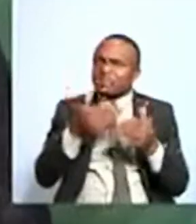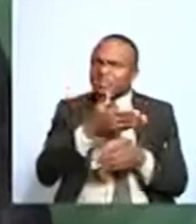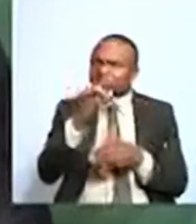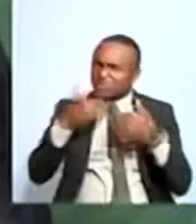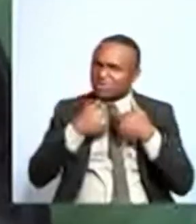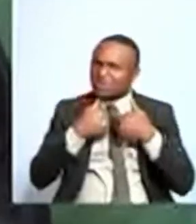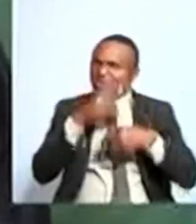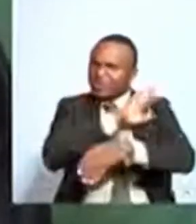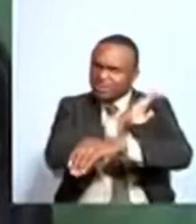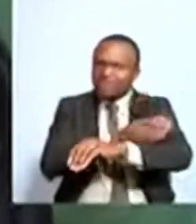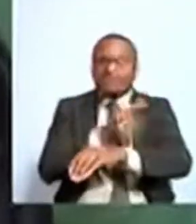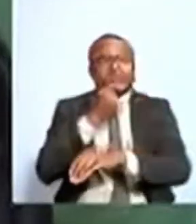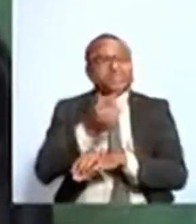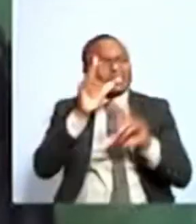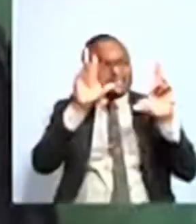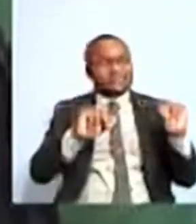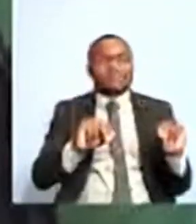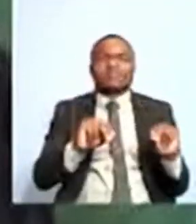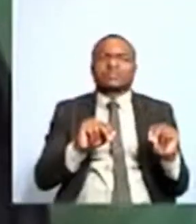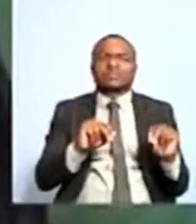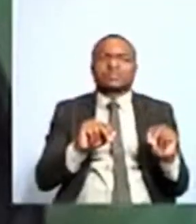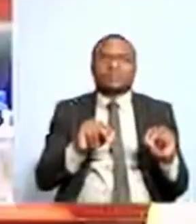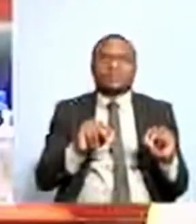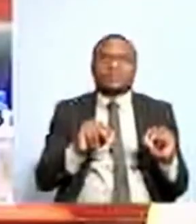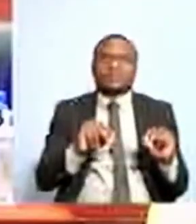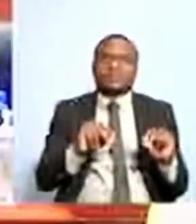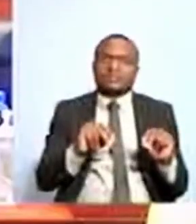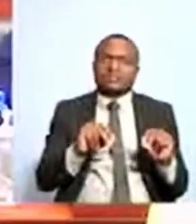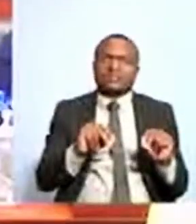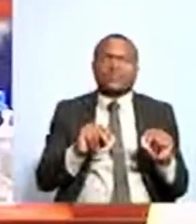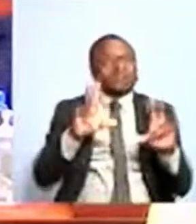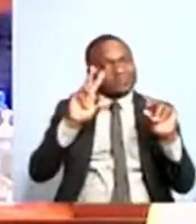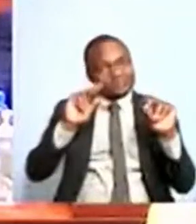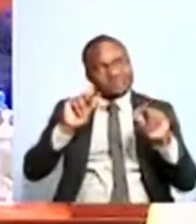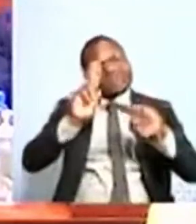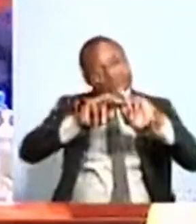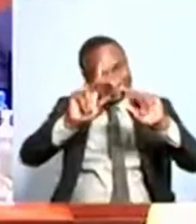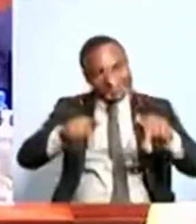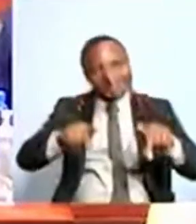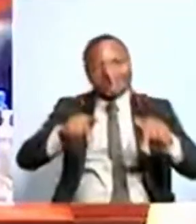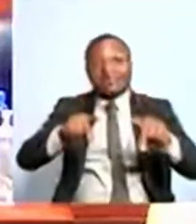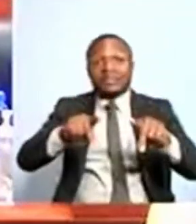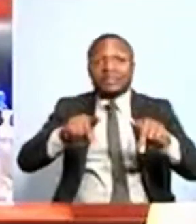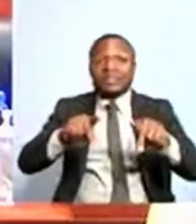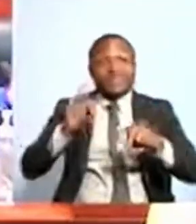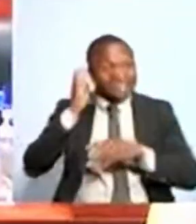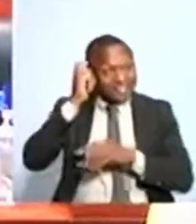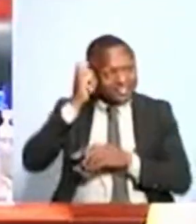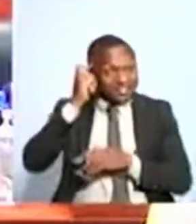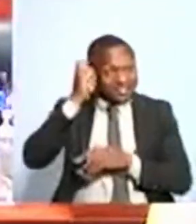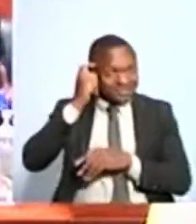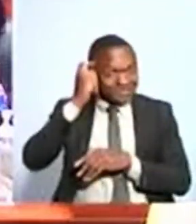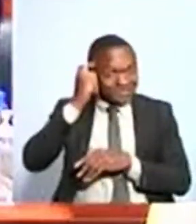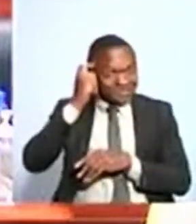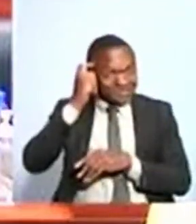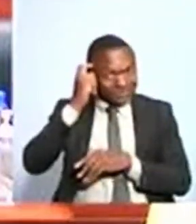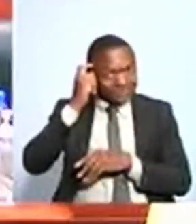to say, no, No, Mr. Chair. I think